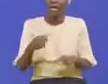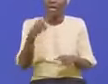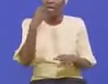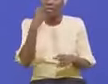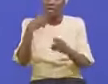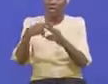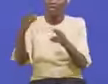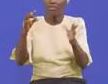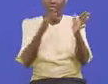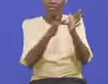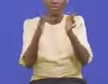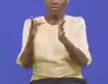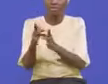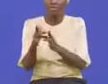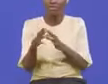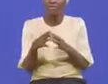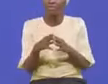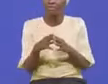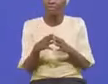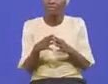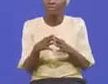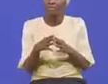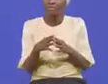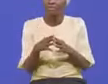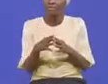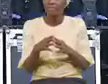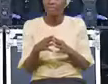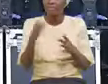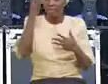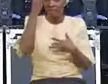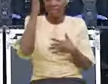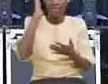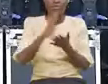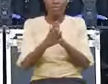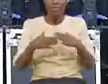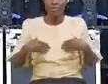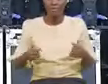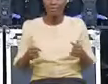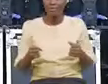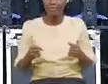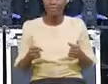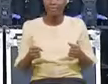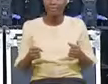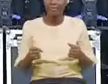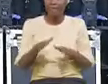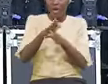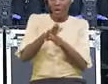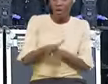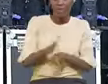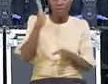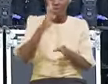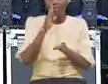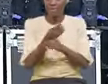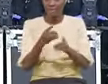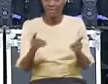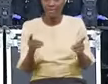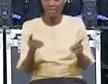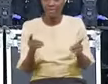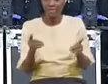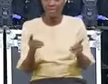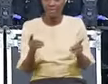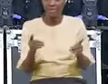of Jesus. Nemi yo yesu ben kwa. The sick will be healed. Don't know why. Your press will be delivered. I may utter